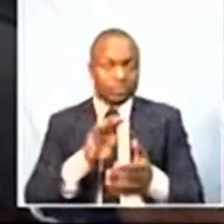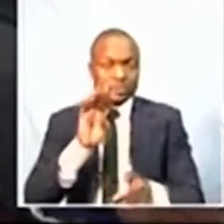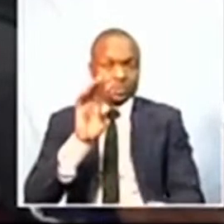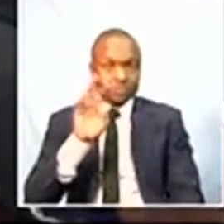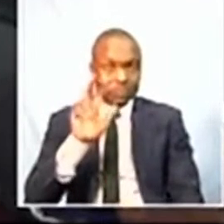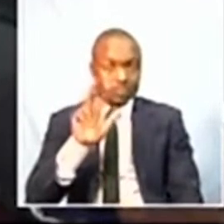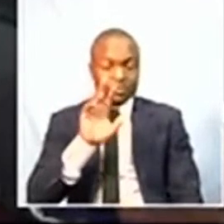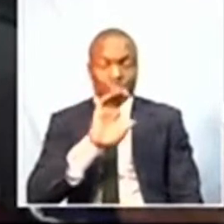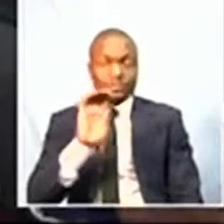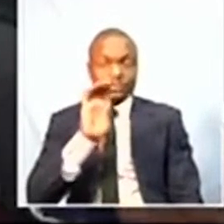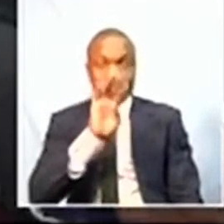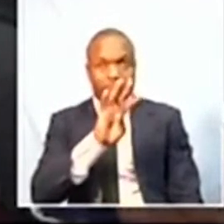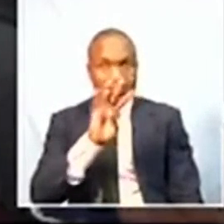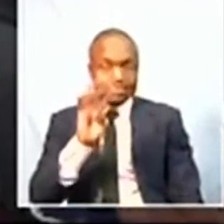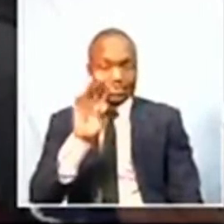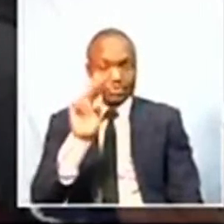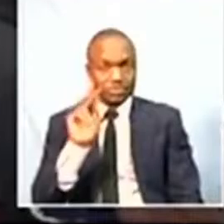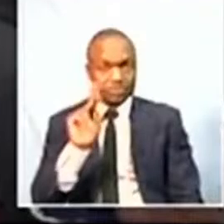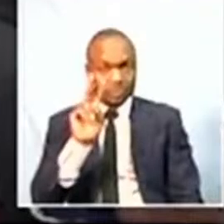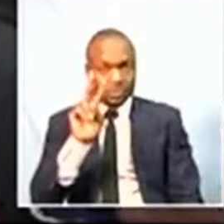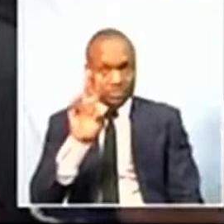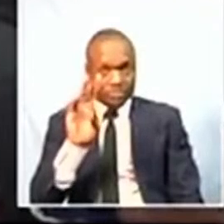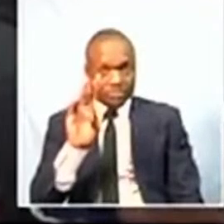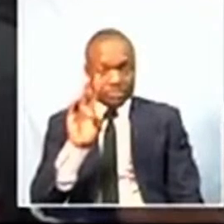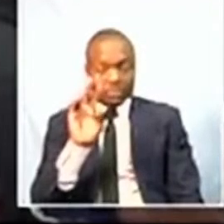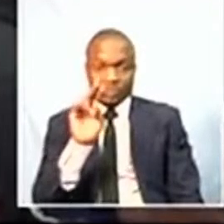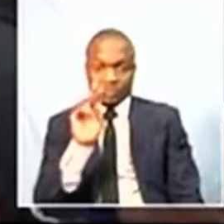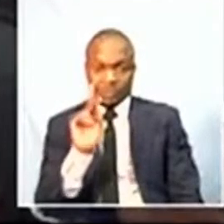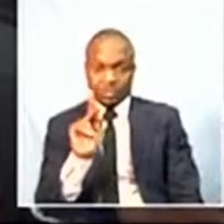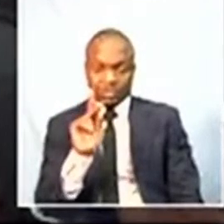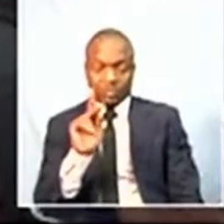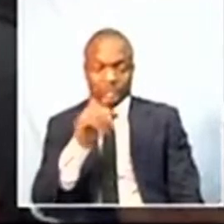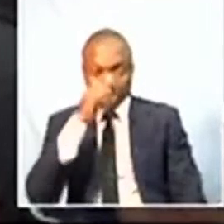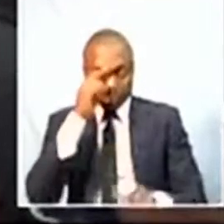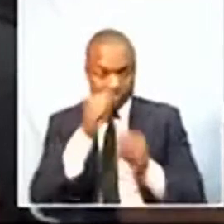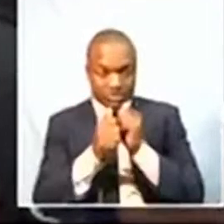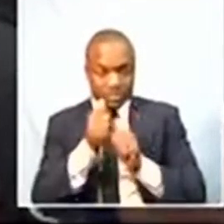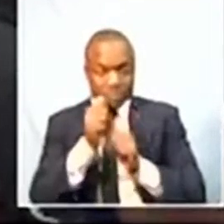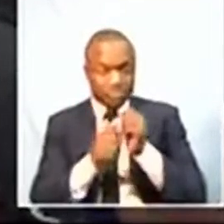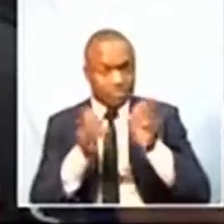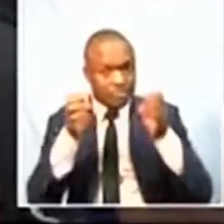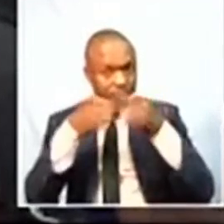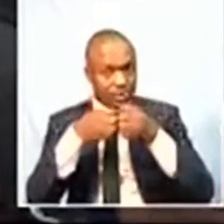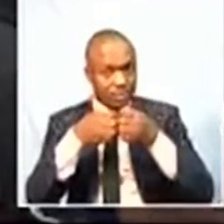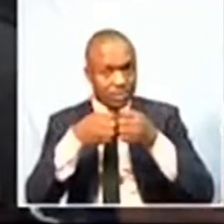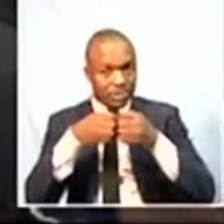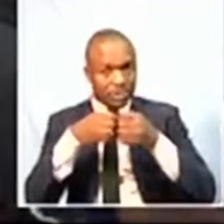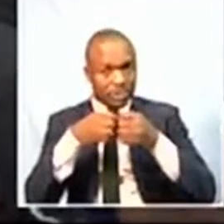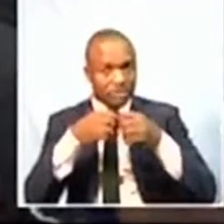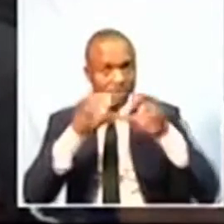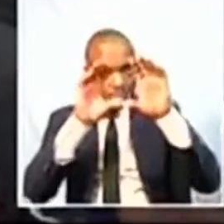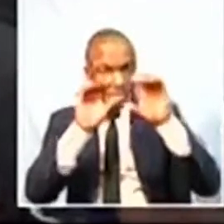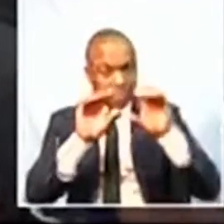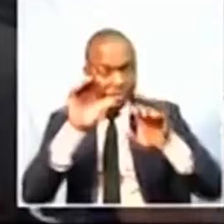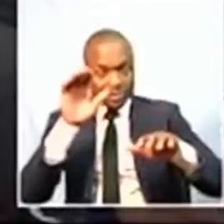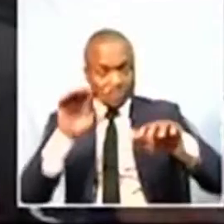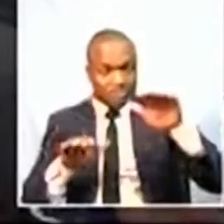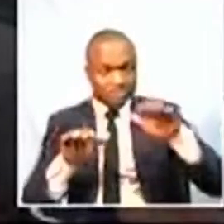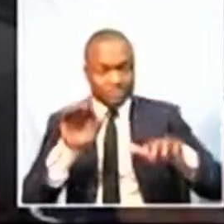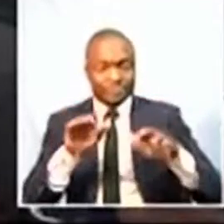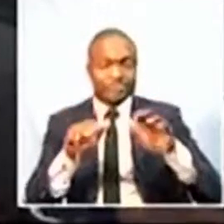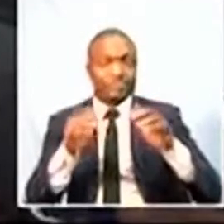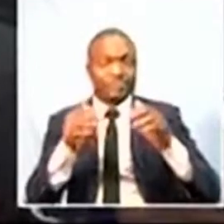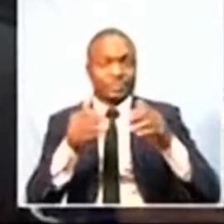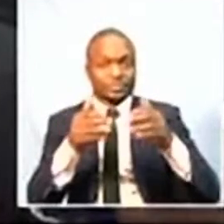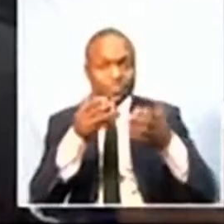28,469,344 kwacha 27 ingwe was a result of bank account balance held in the